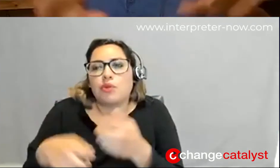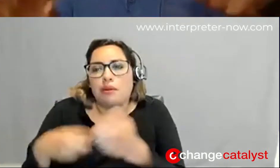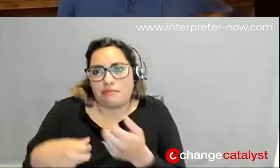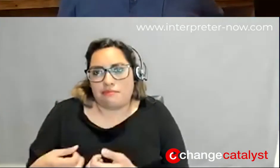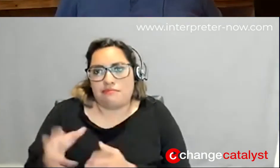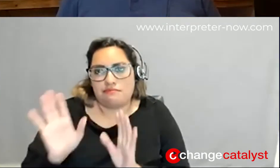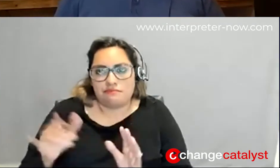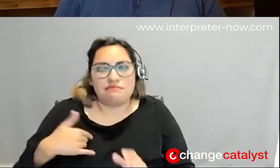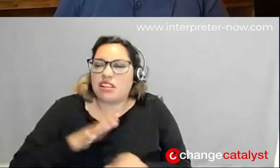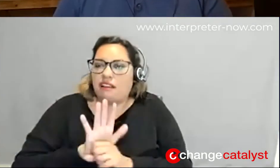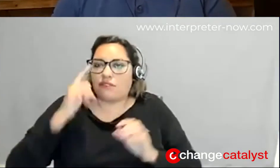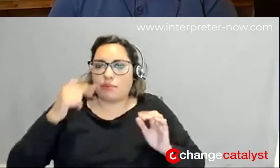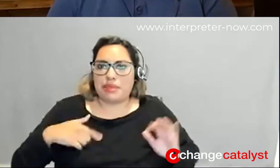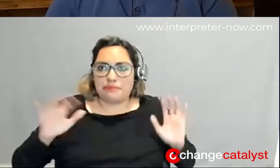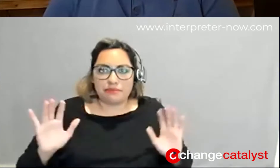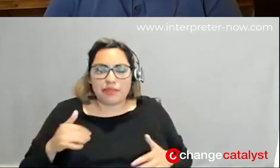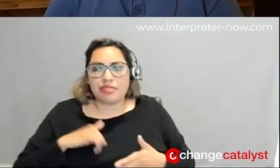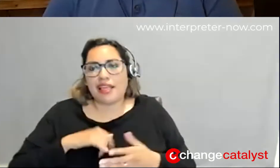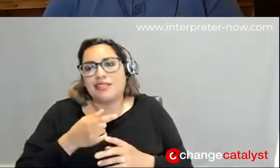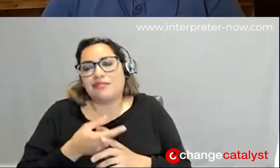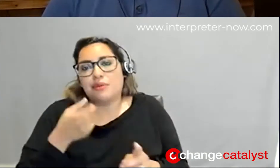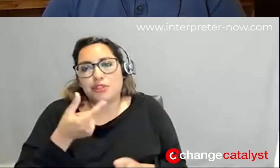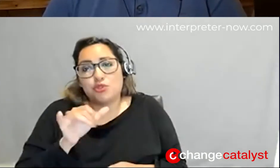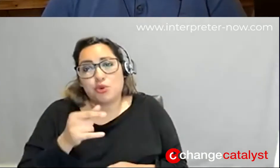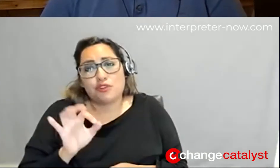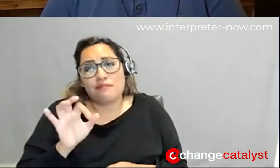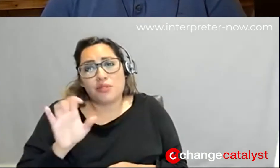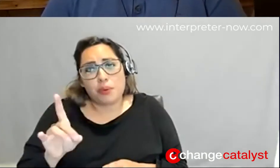Those are all the things that came out of George Floyd for me.